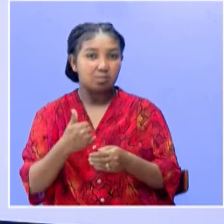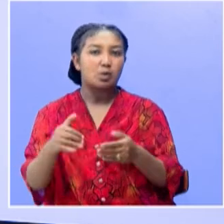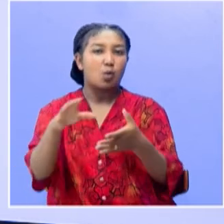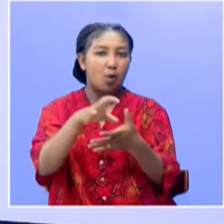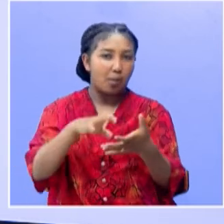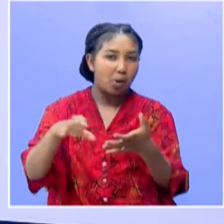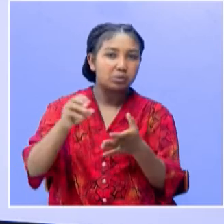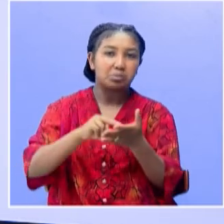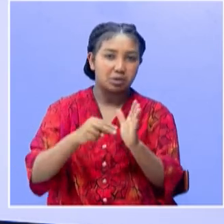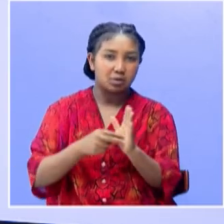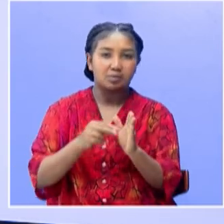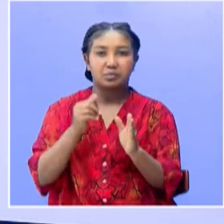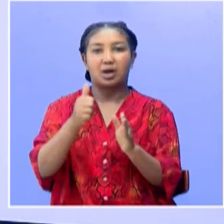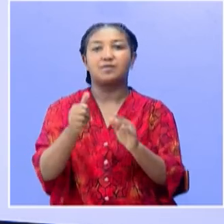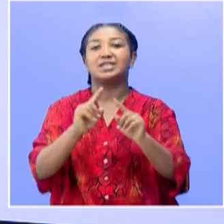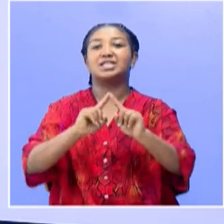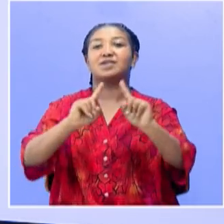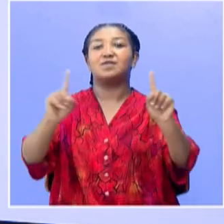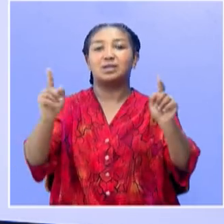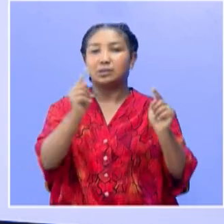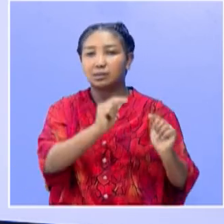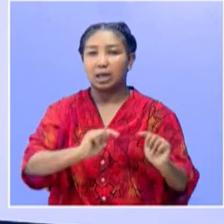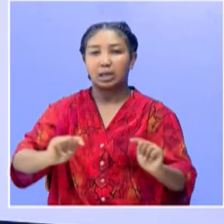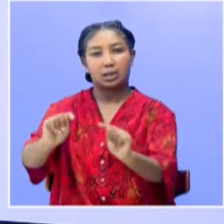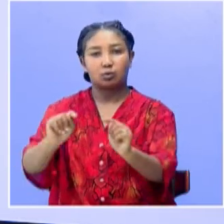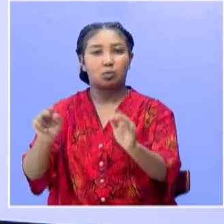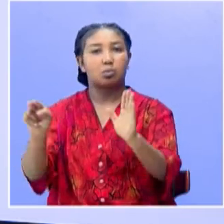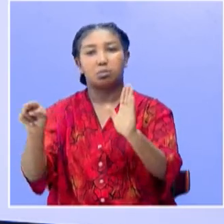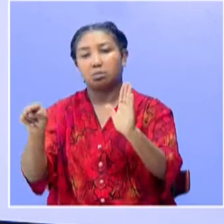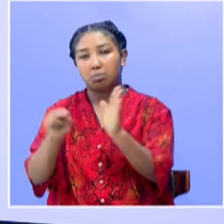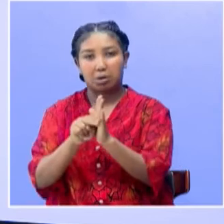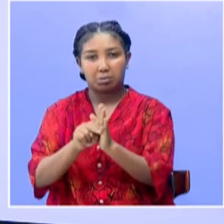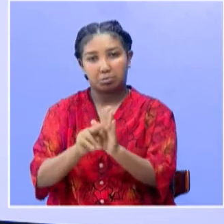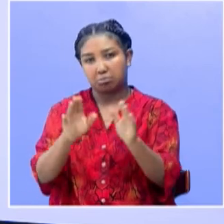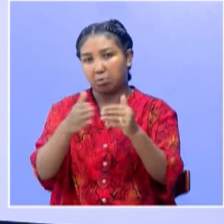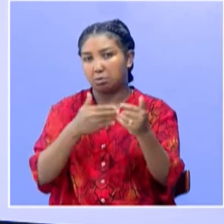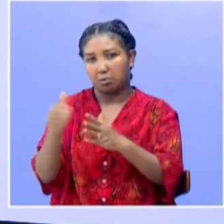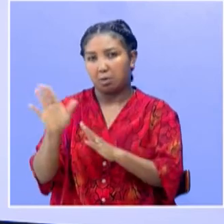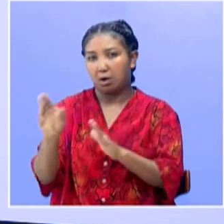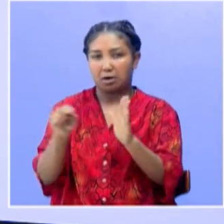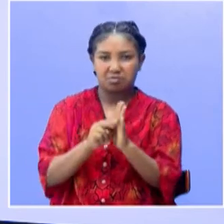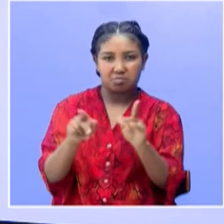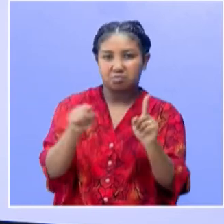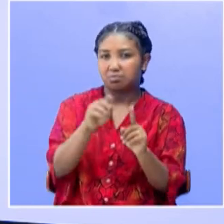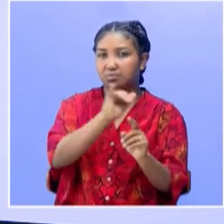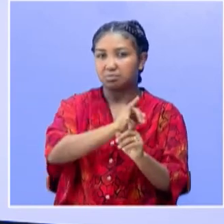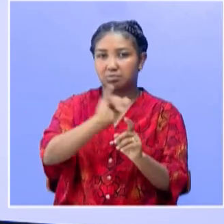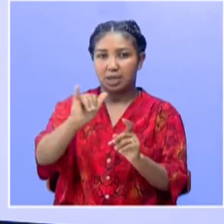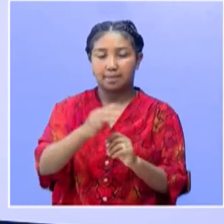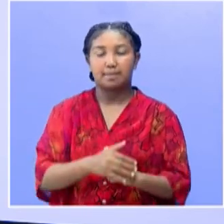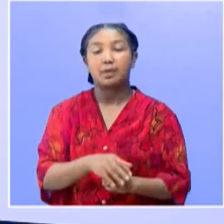sentence, it doesn't mean that it has a different technique to make it negative. Okay? Just take it easy. Let's see